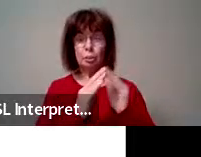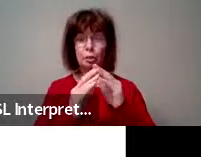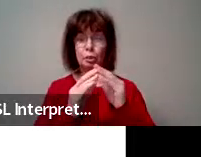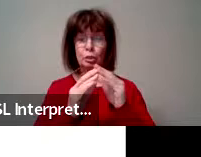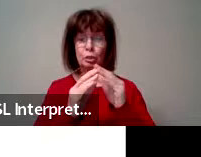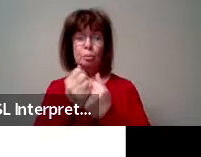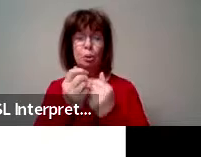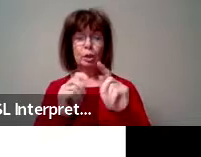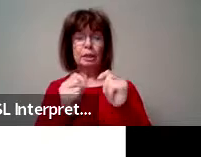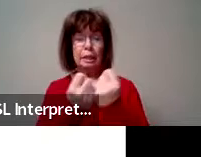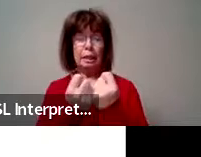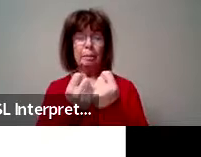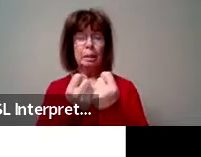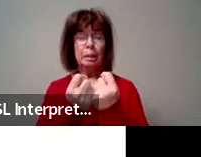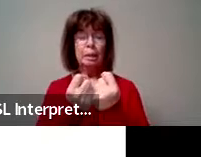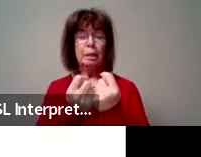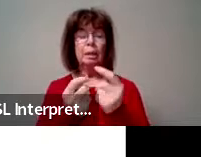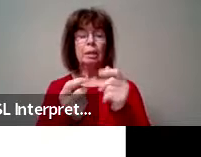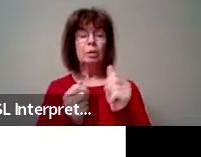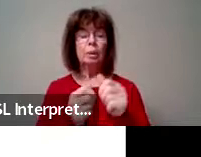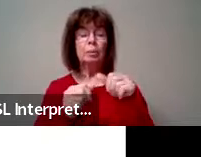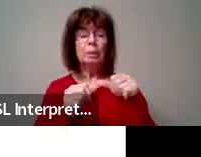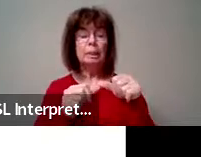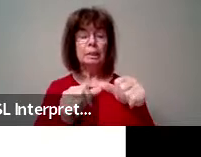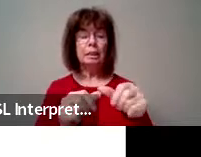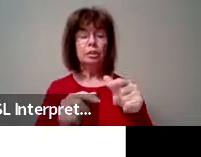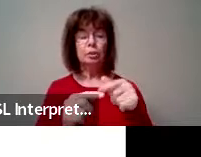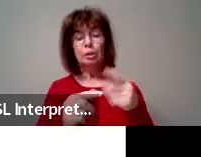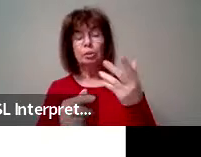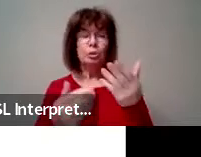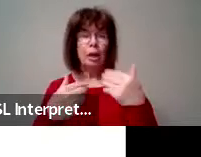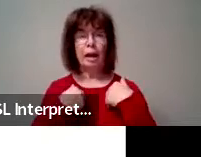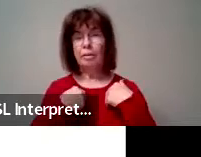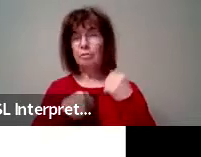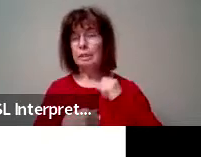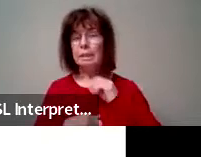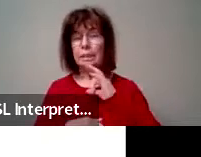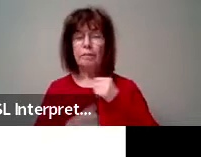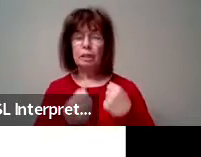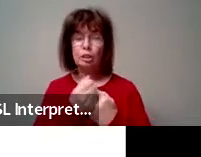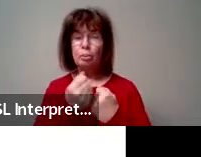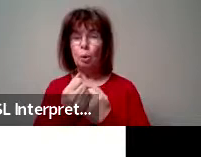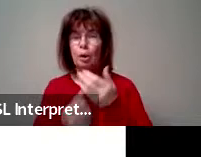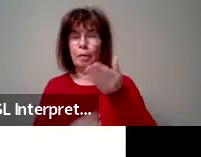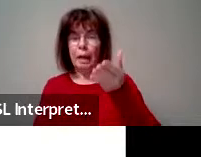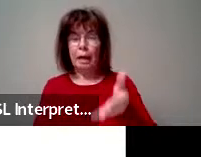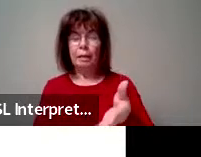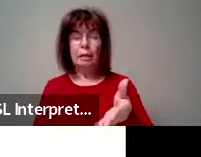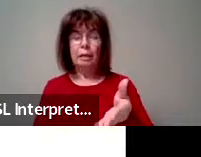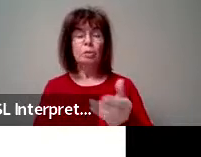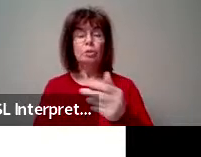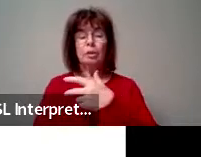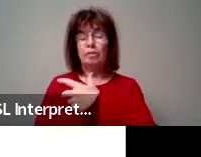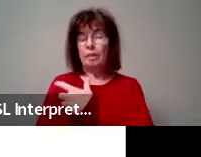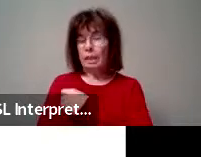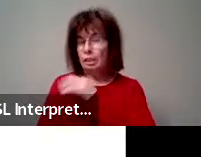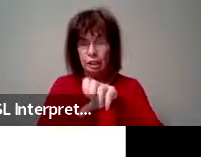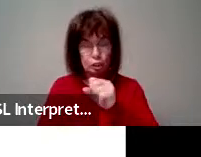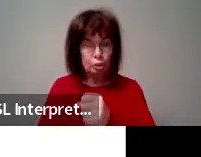as our inquiries line. We'll be going to continue to have staff that support that. And we're doing vaccination appointments